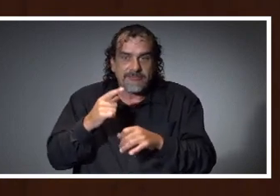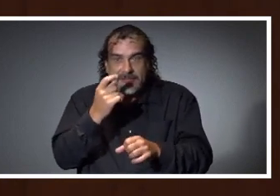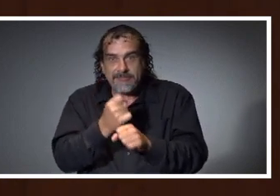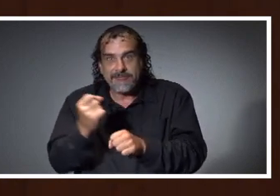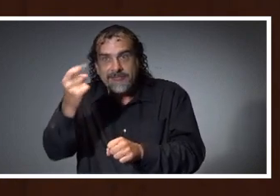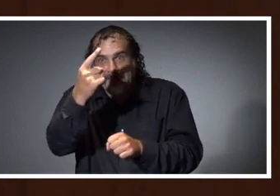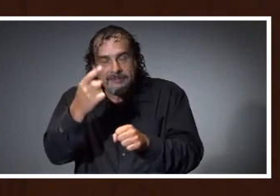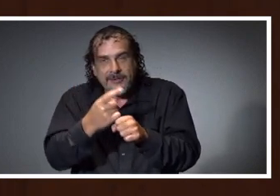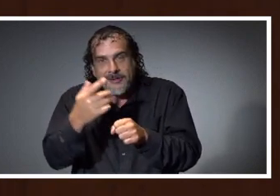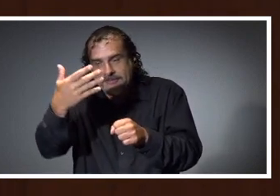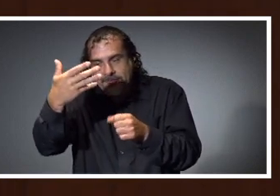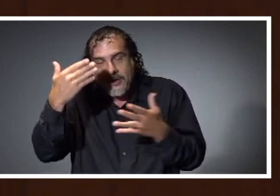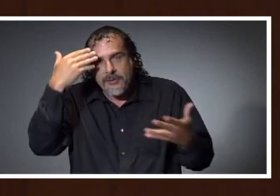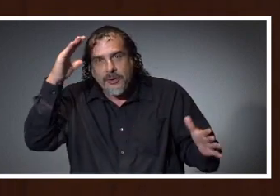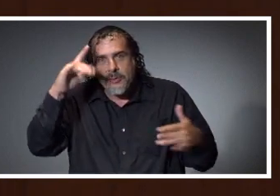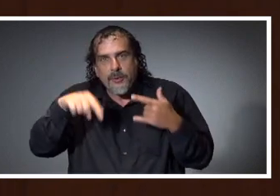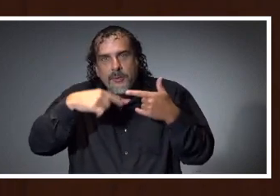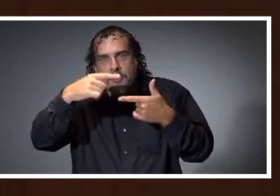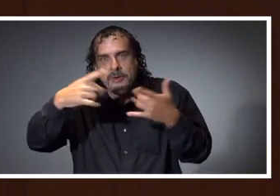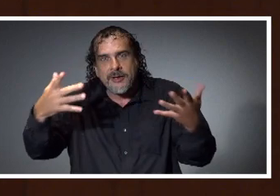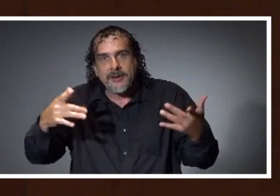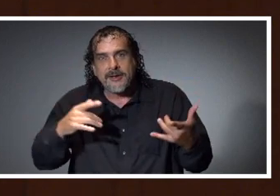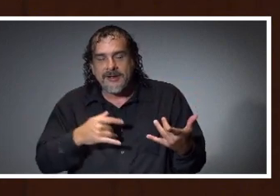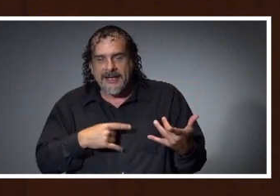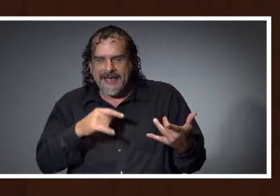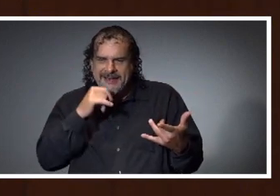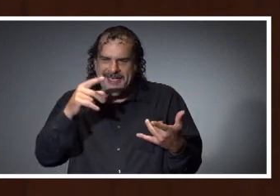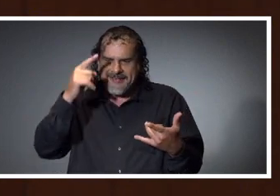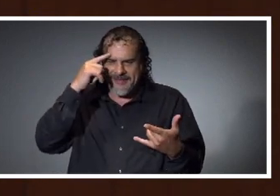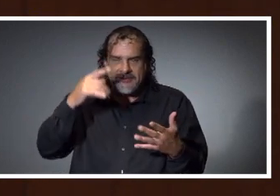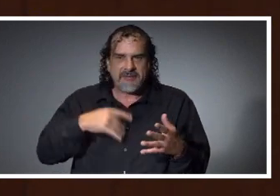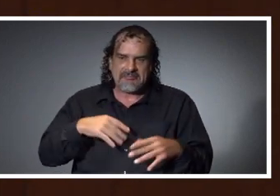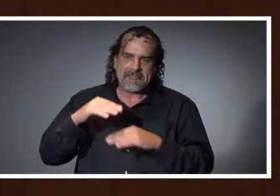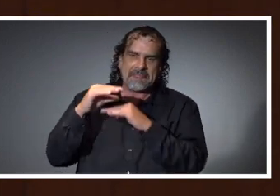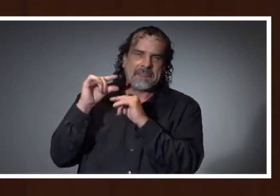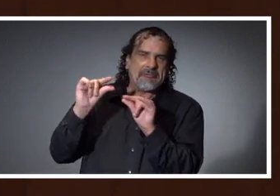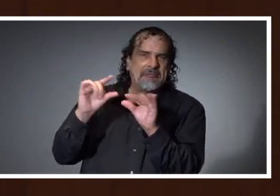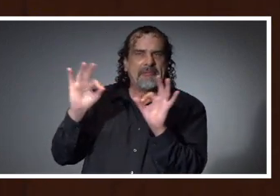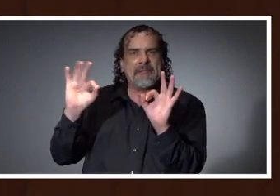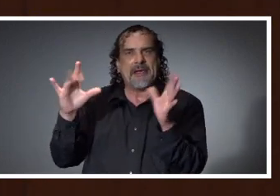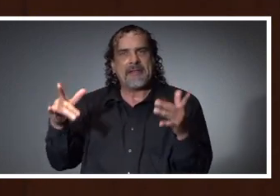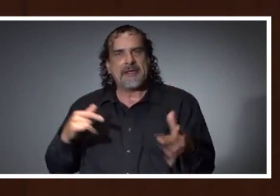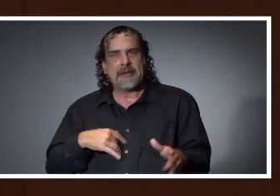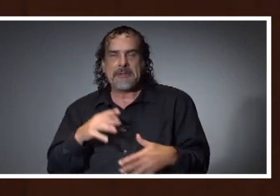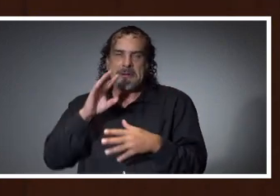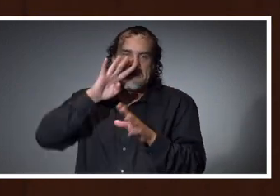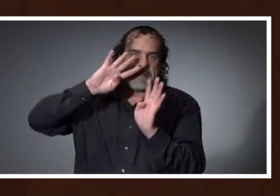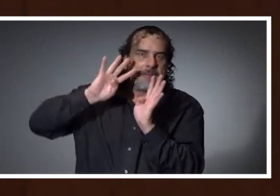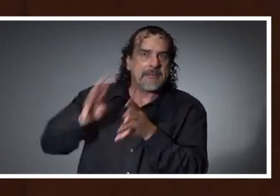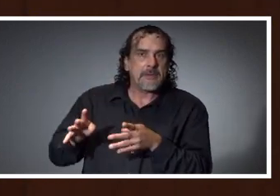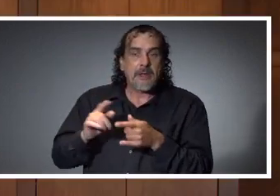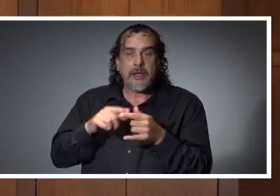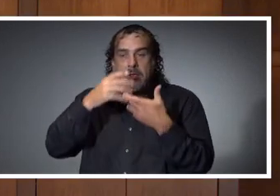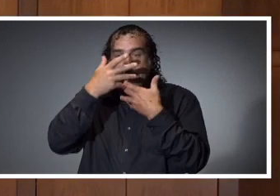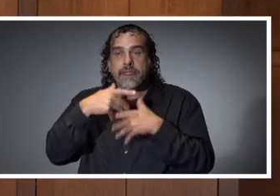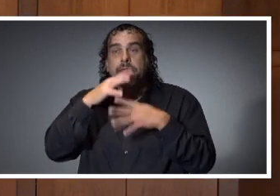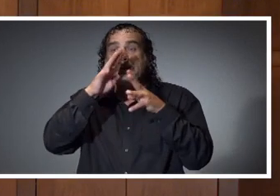not minimize the severity of the virus. There's a temptation to minimize it so we don't have to worry about it, and then we end up paying the price for that too.